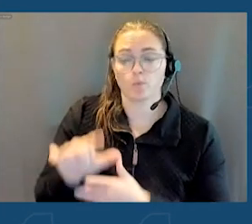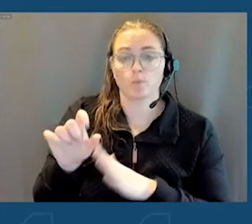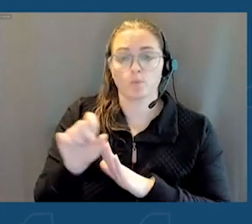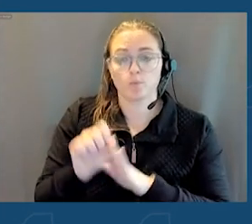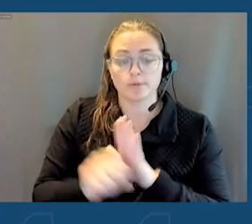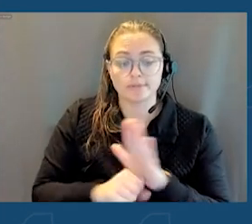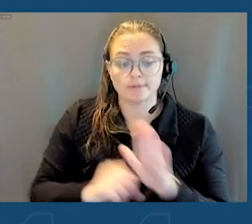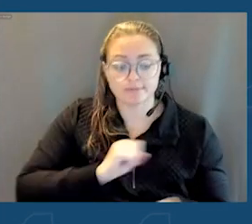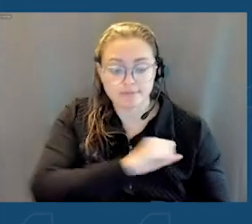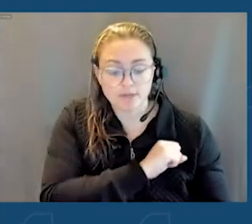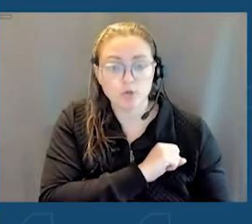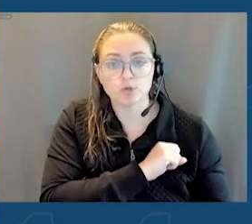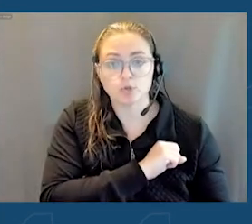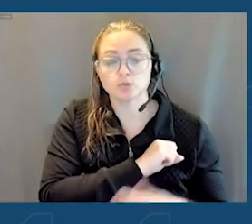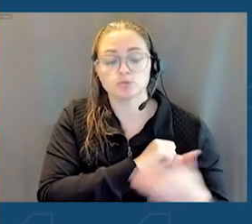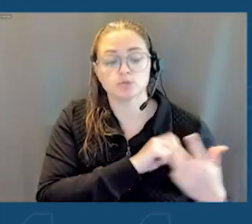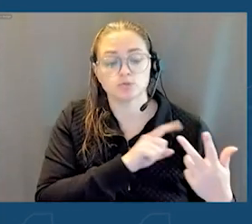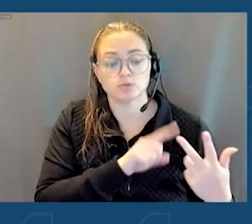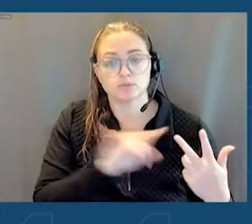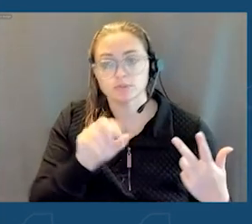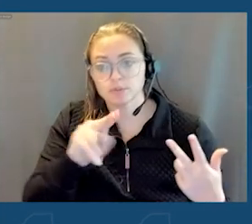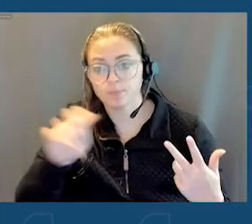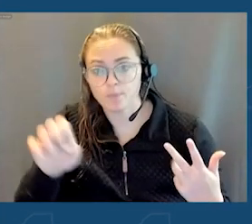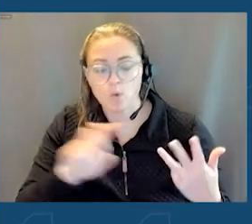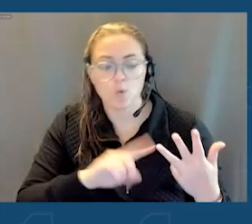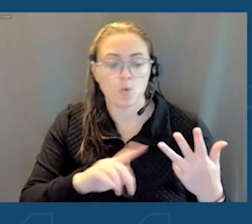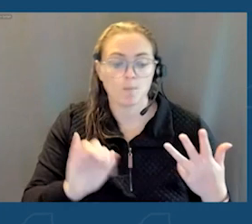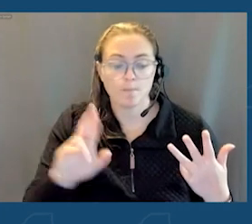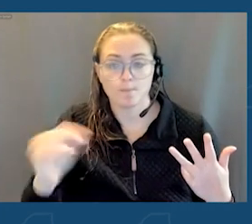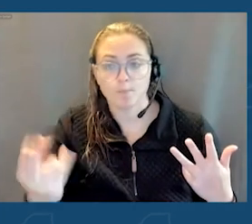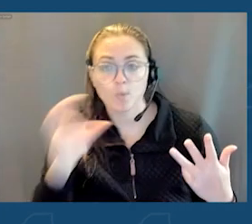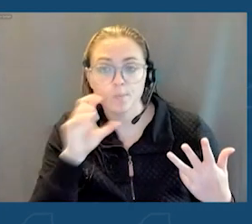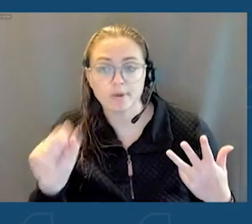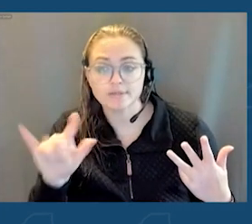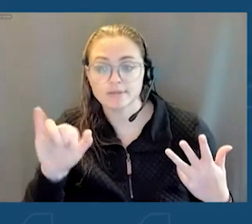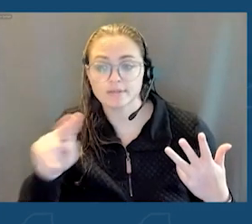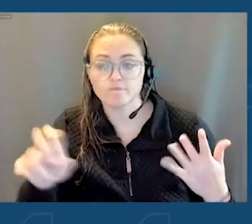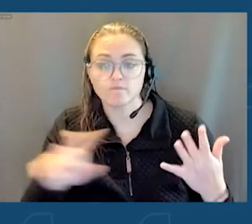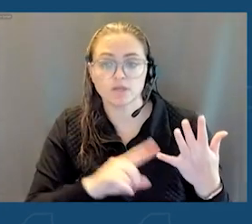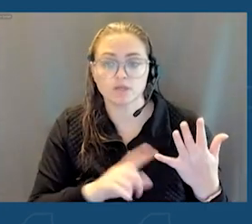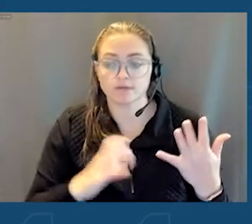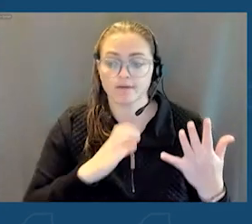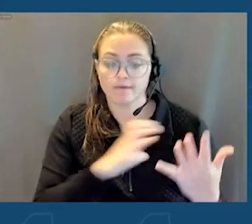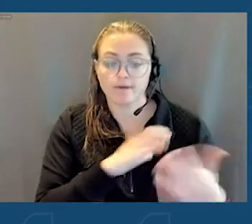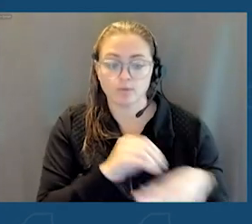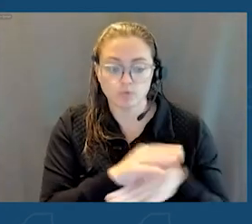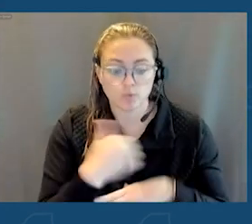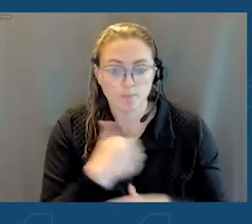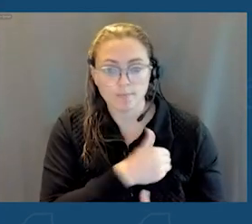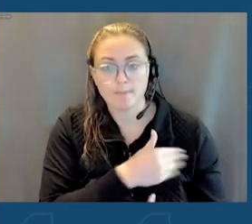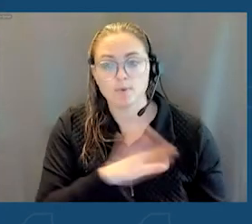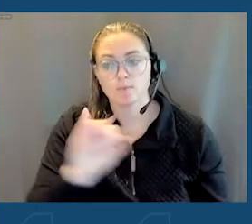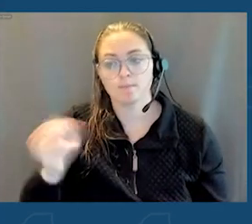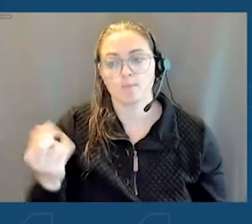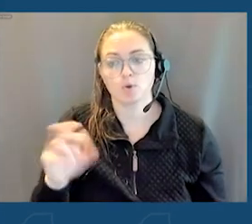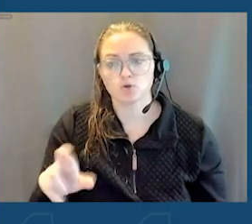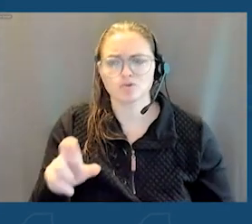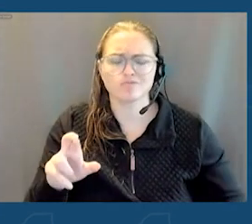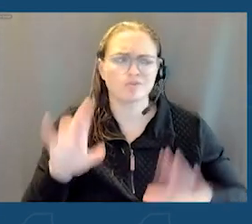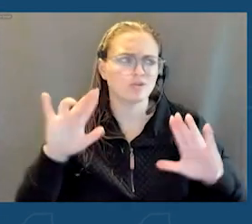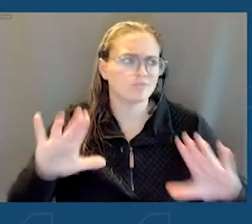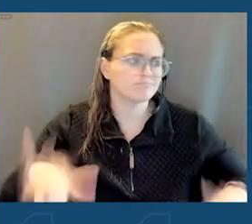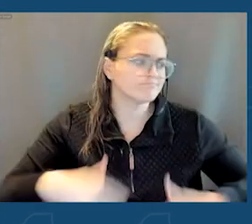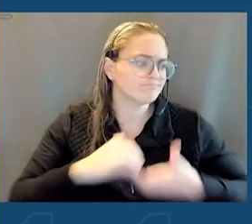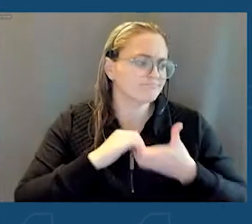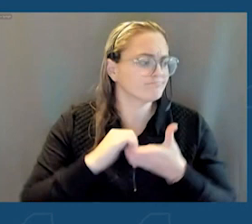Kruger, Assemblyman Simone, Borough President Levine, and Councilmember Botcher for their tremendous partnership and commitment